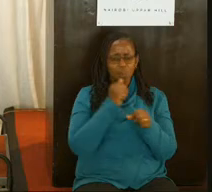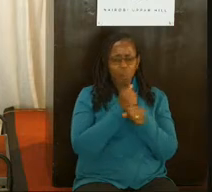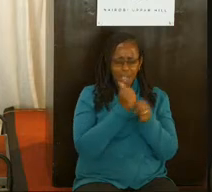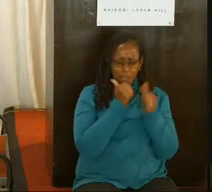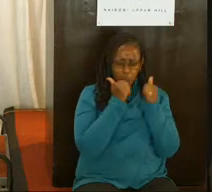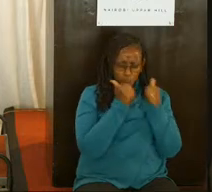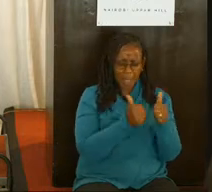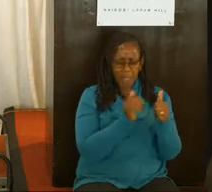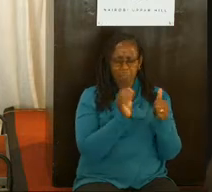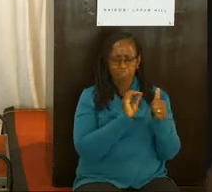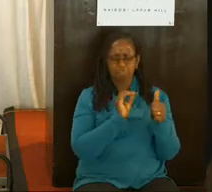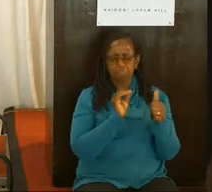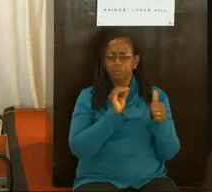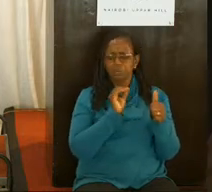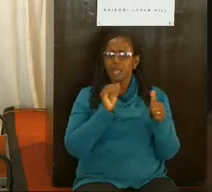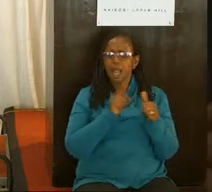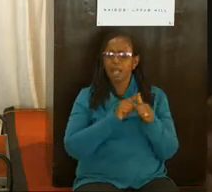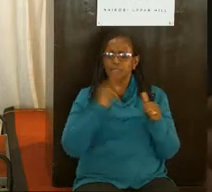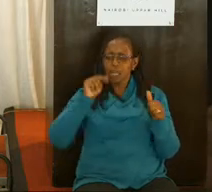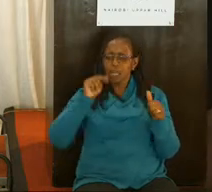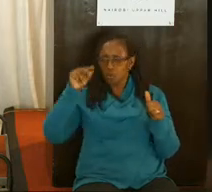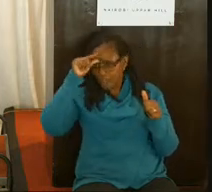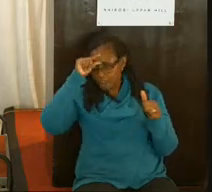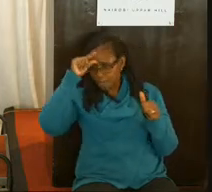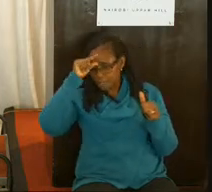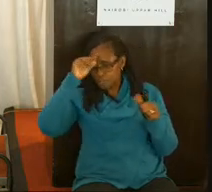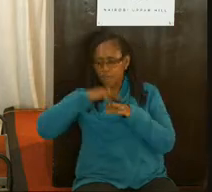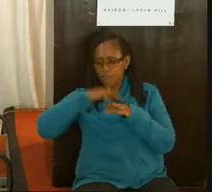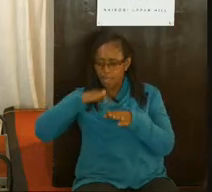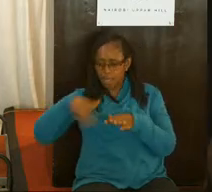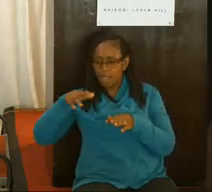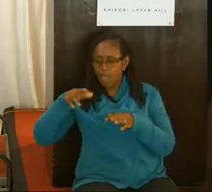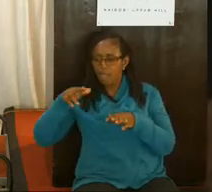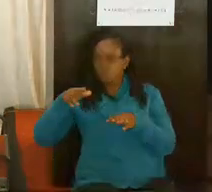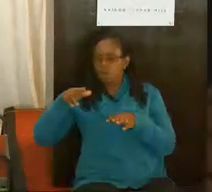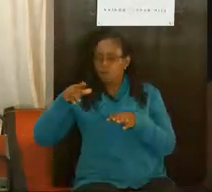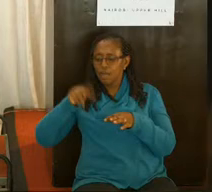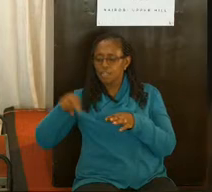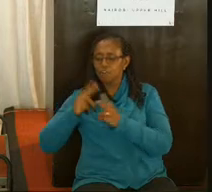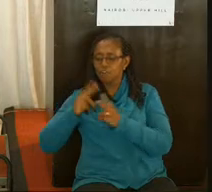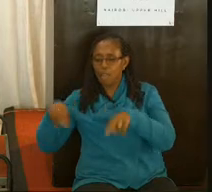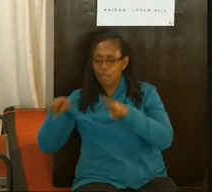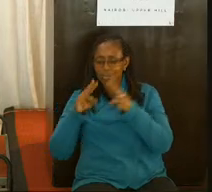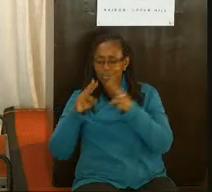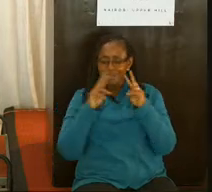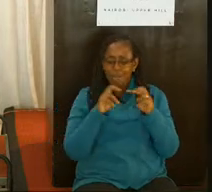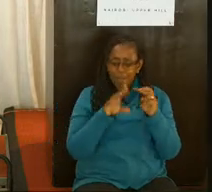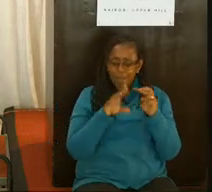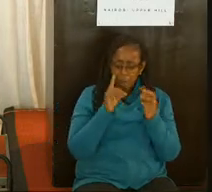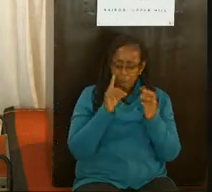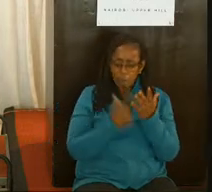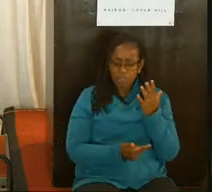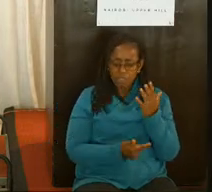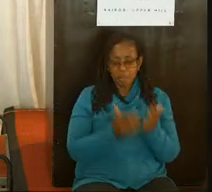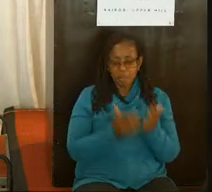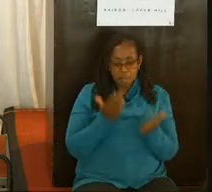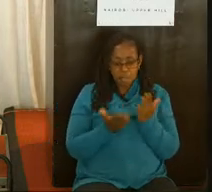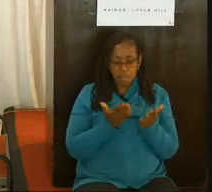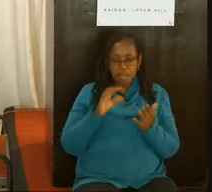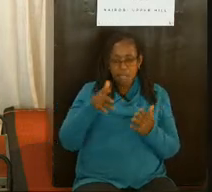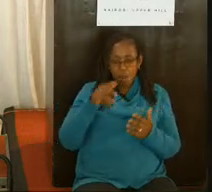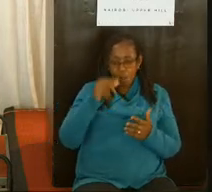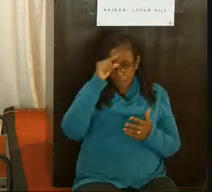in terms of national values indicators I think that is what the survey found the only explanation can be that perhaps the account